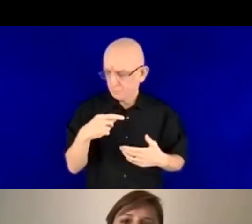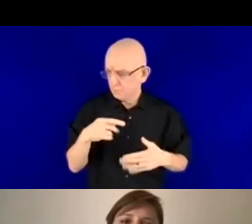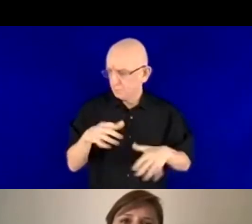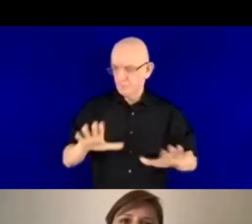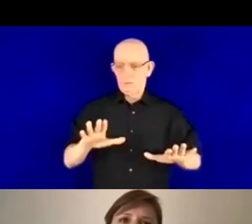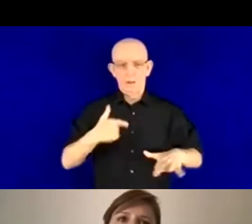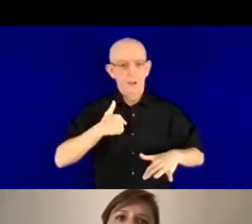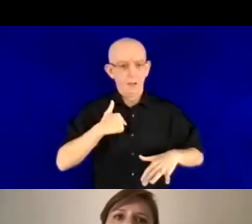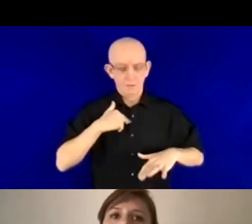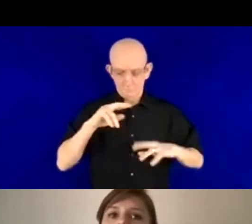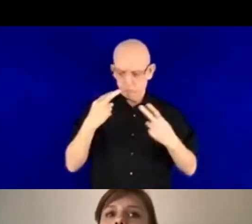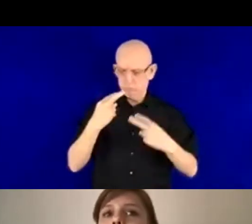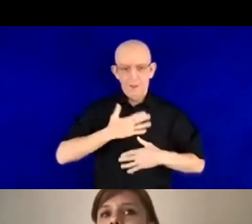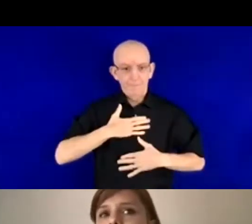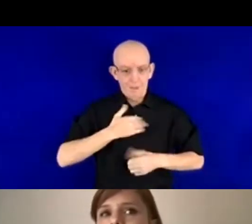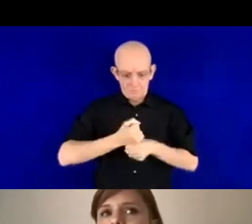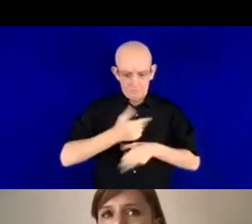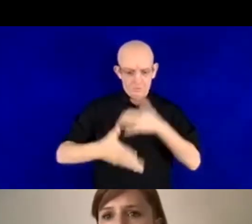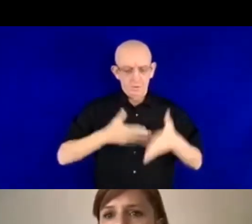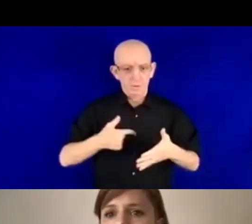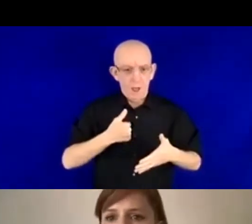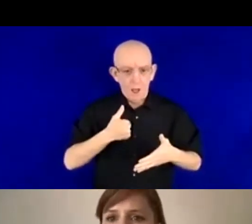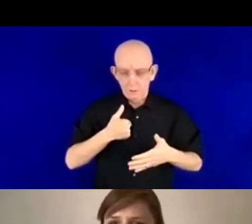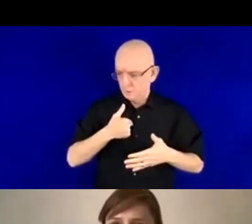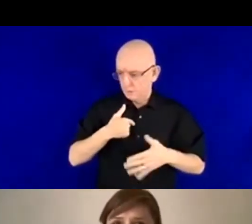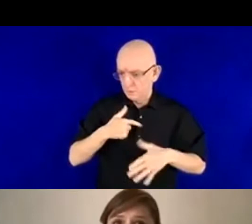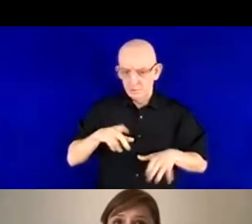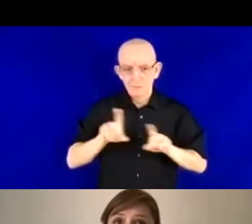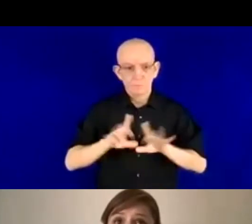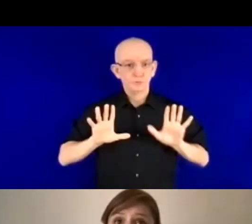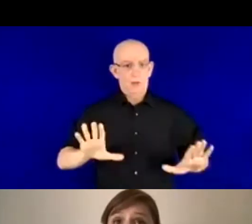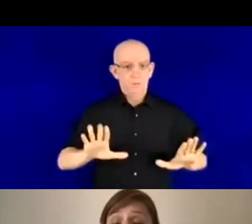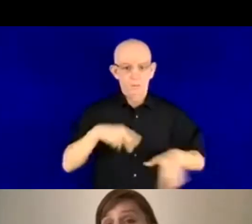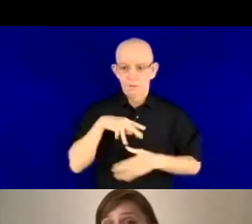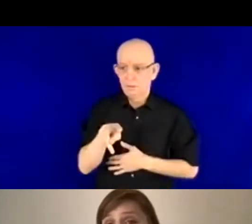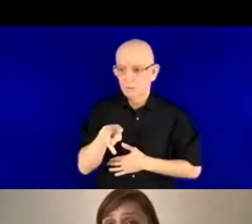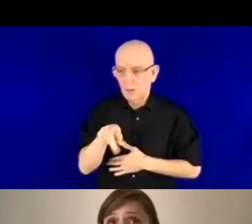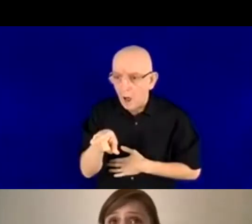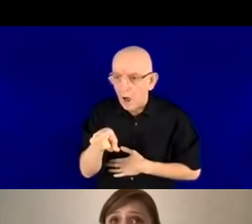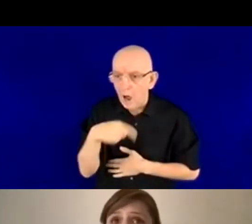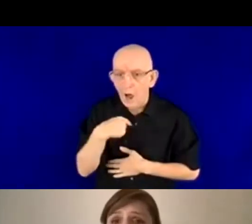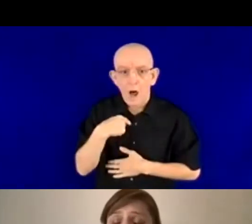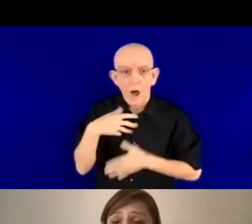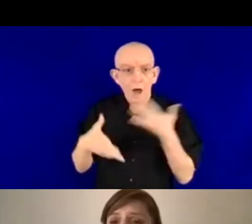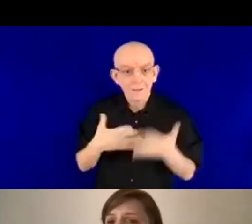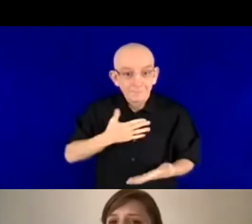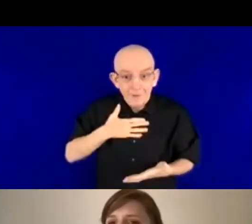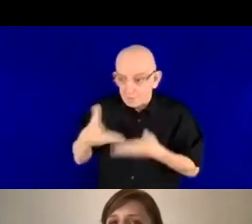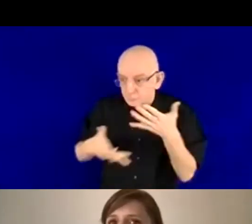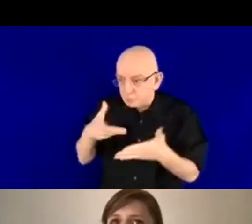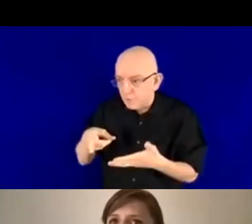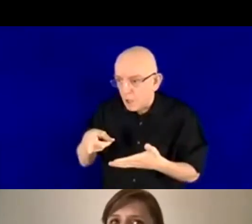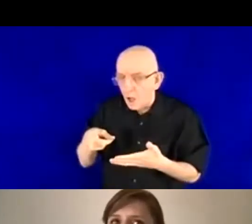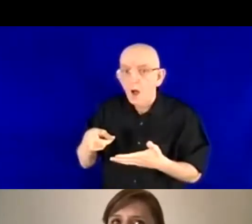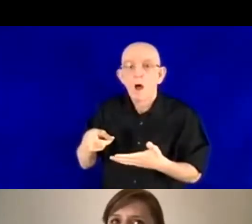So when COVID-19 arrived in our professional lives in March 2020, we